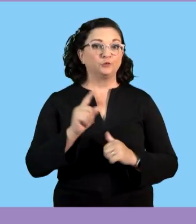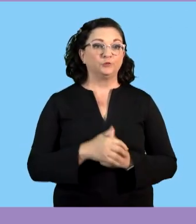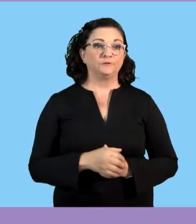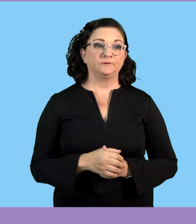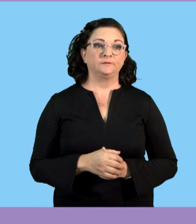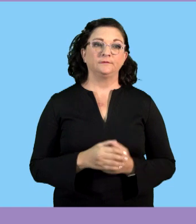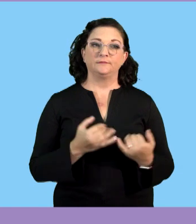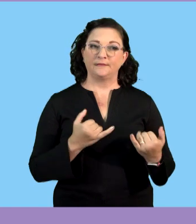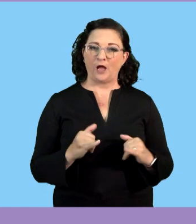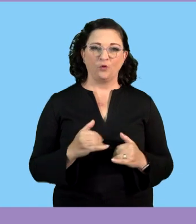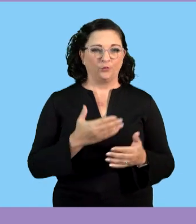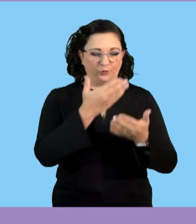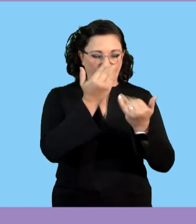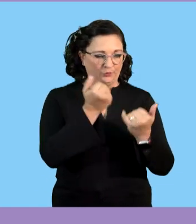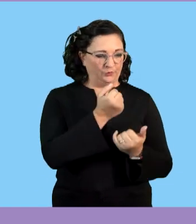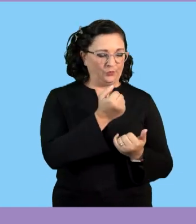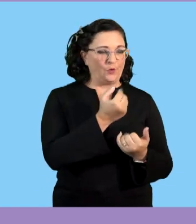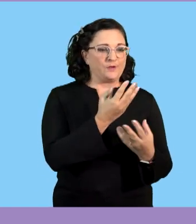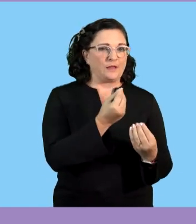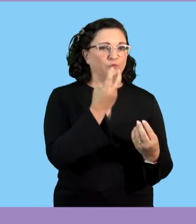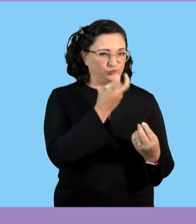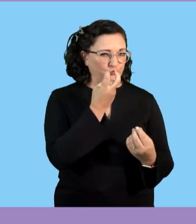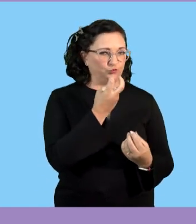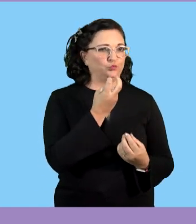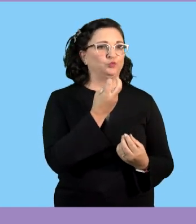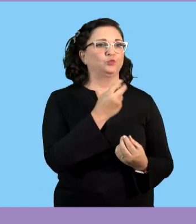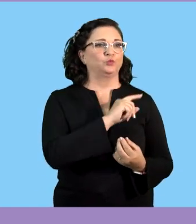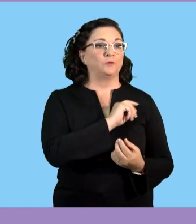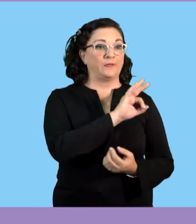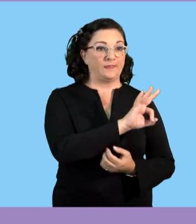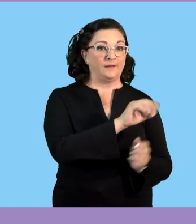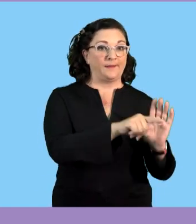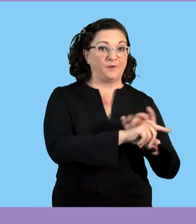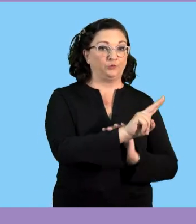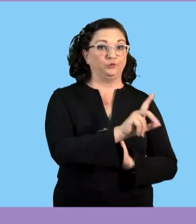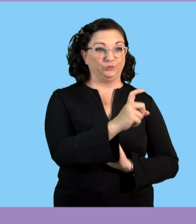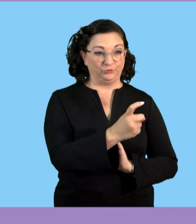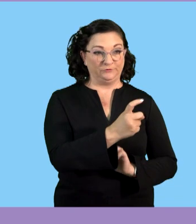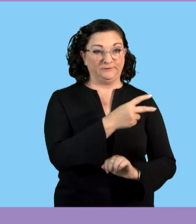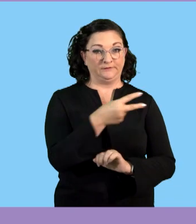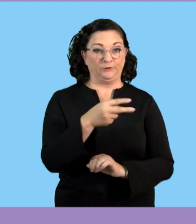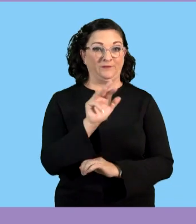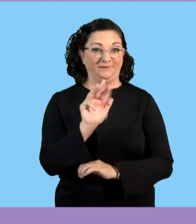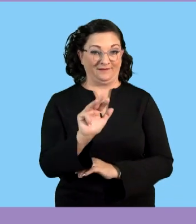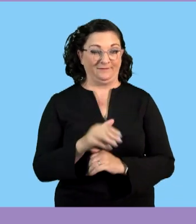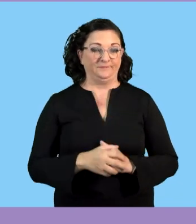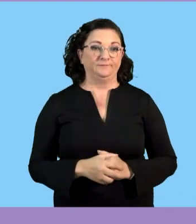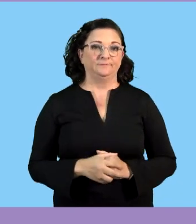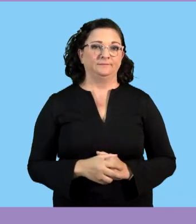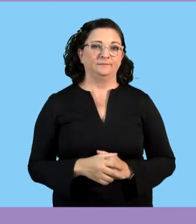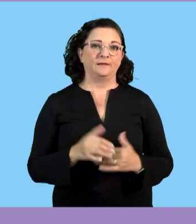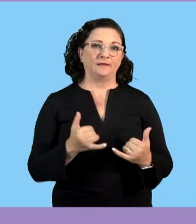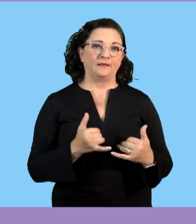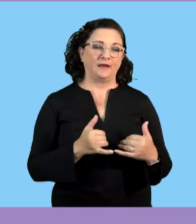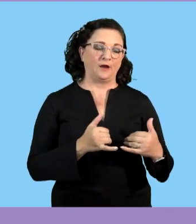The next one here, we are still solving for the unknown values. We have 3 minus 2x is equals to 9. So let's get